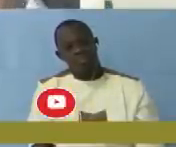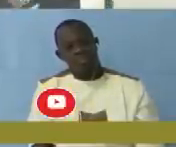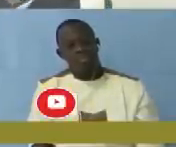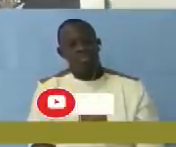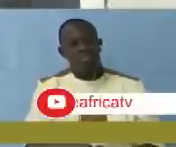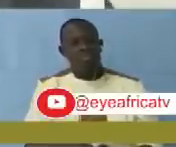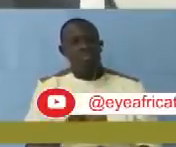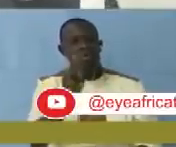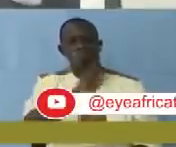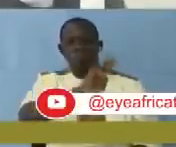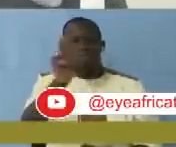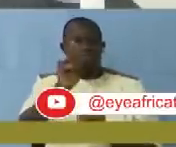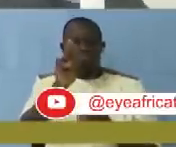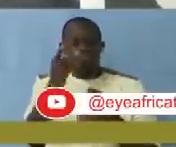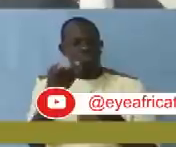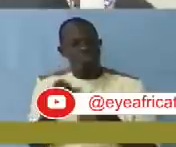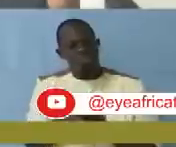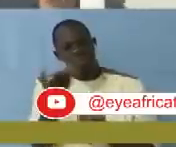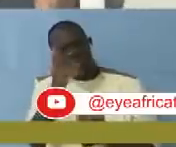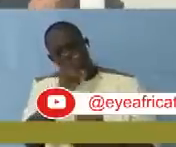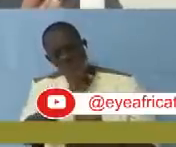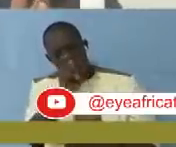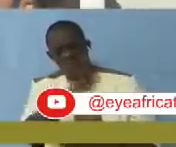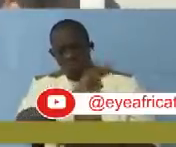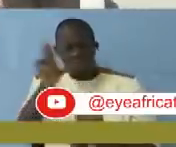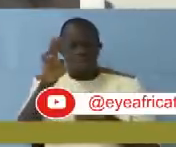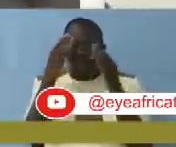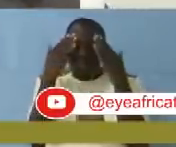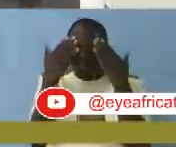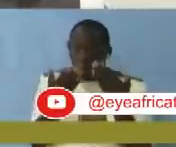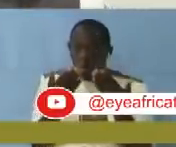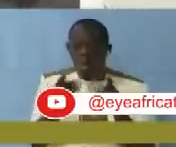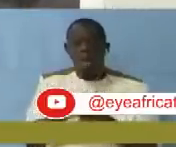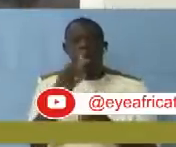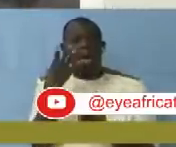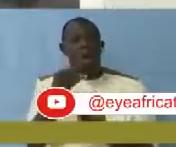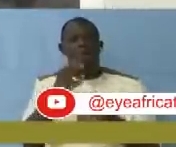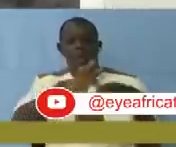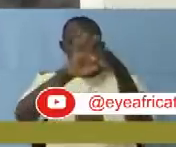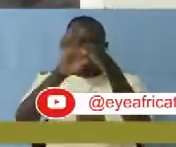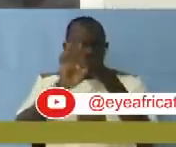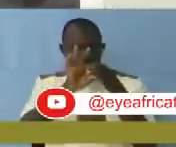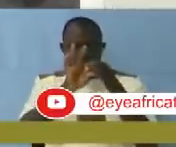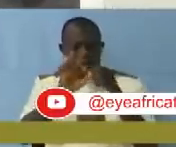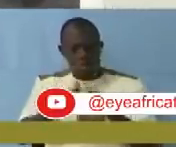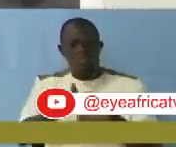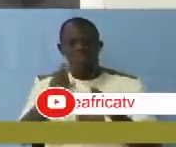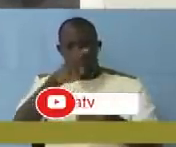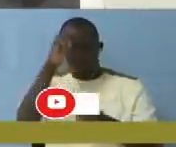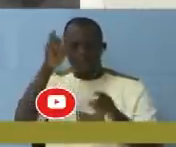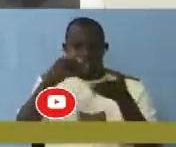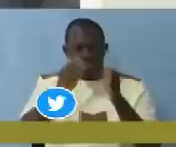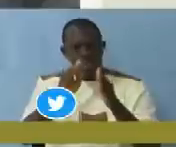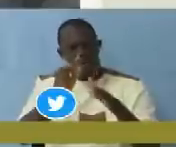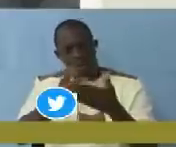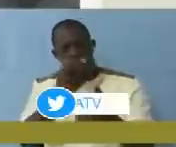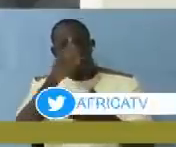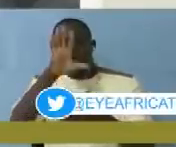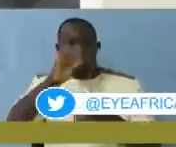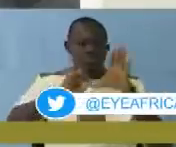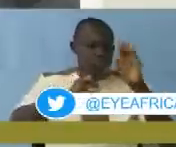You don't, either you did not know how the organization functioned and what it was